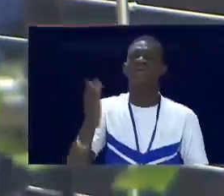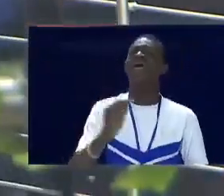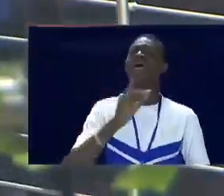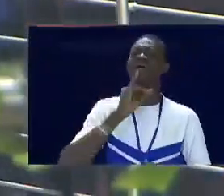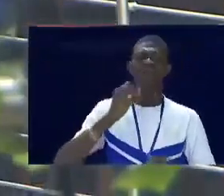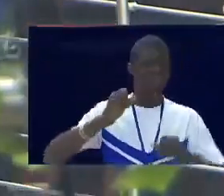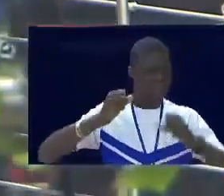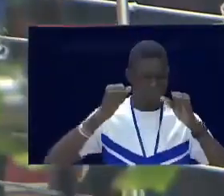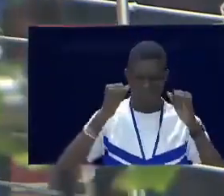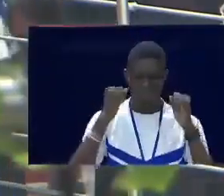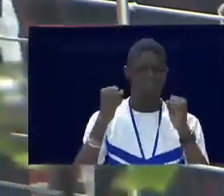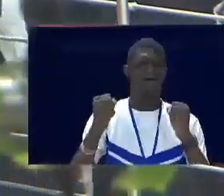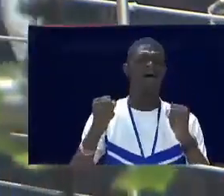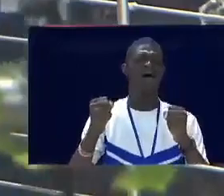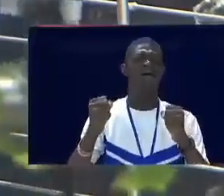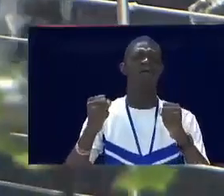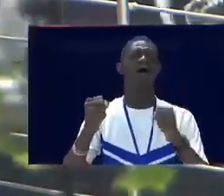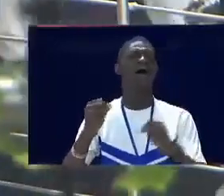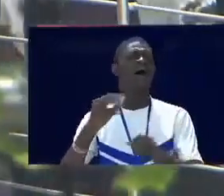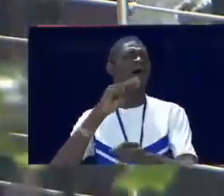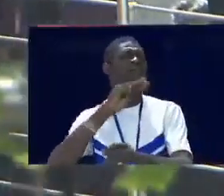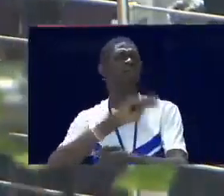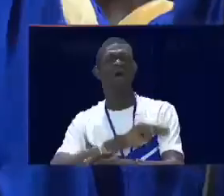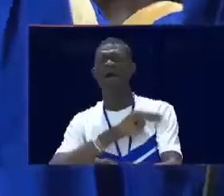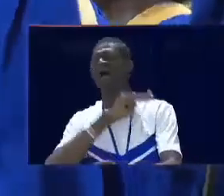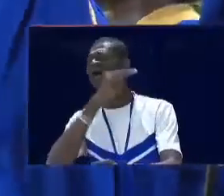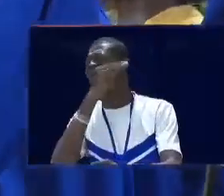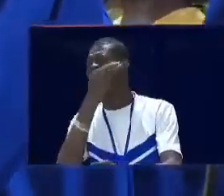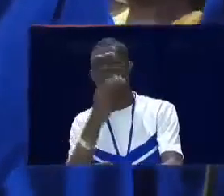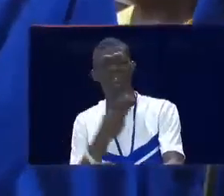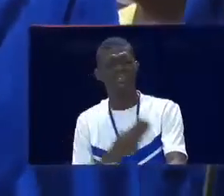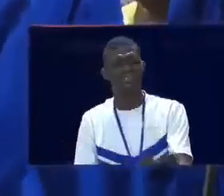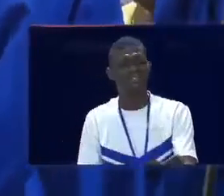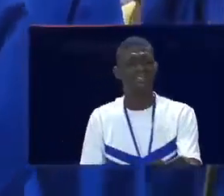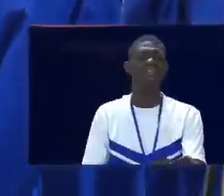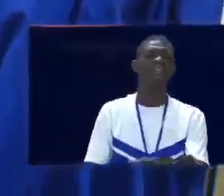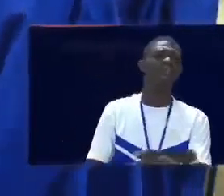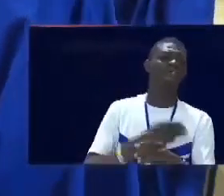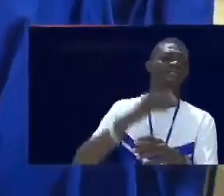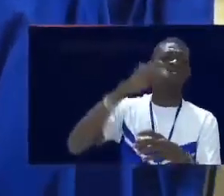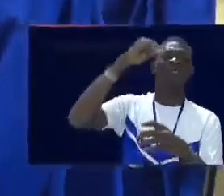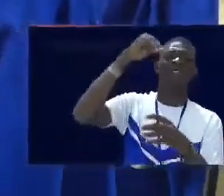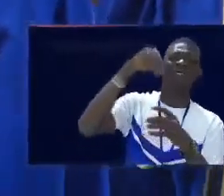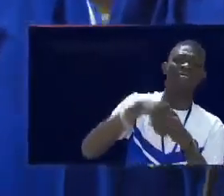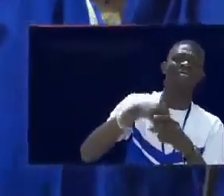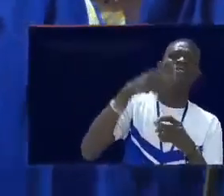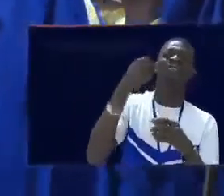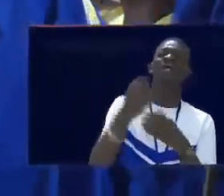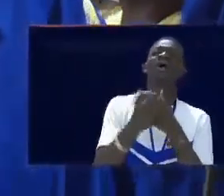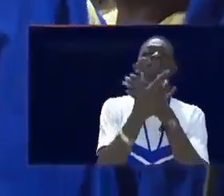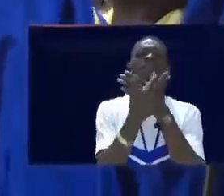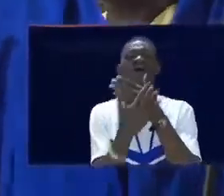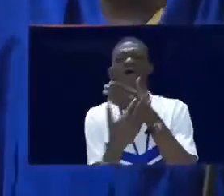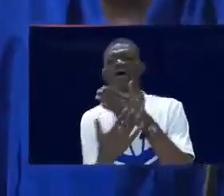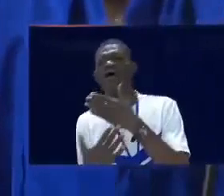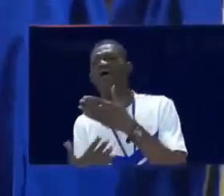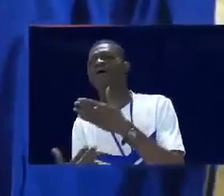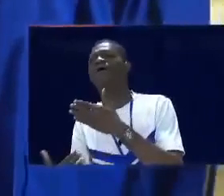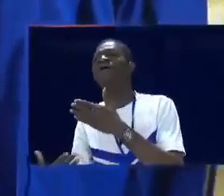blood. There is power mighty in the